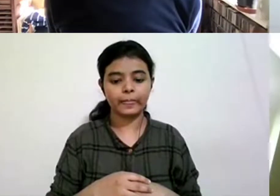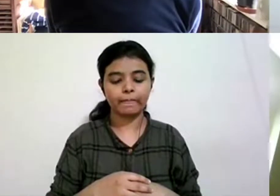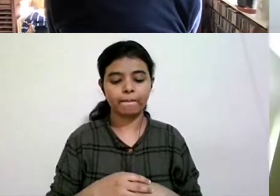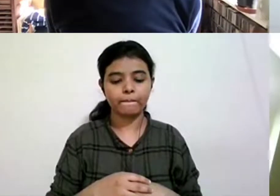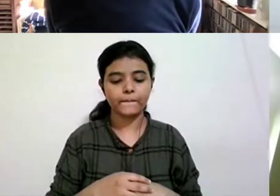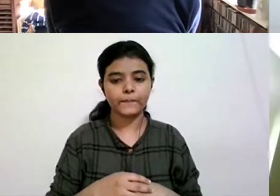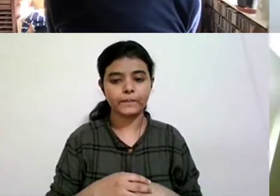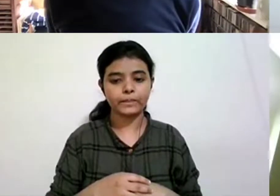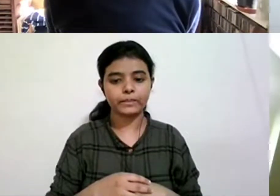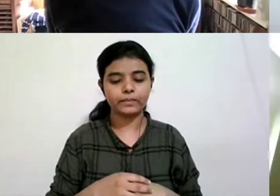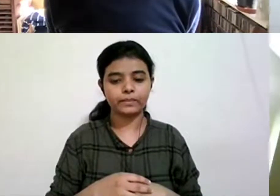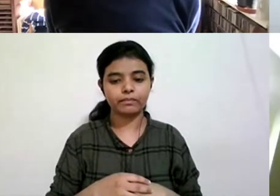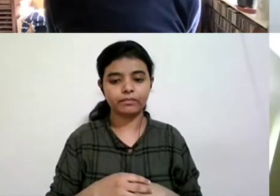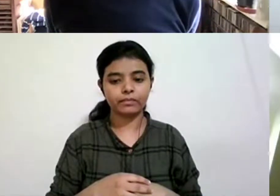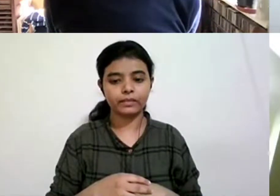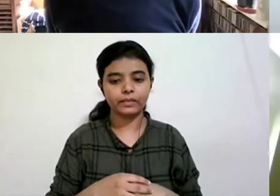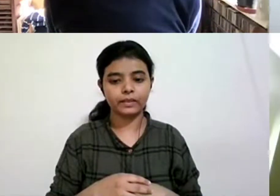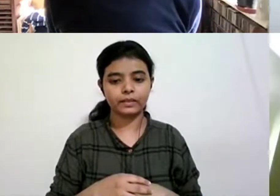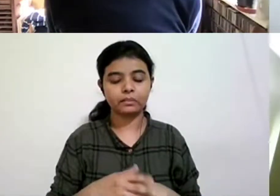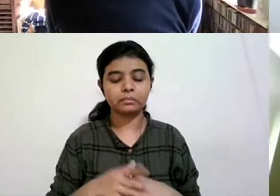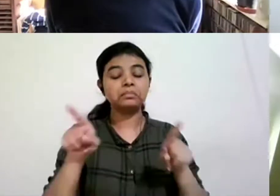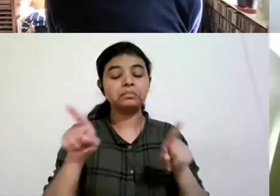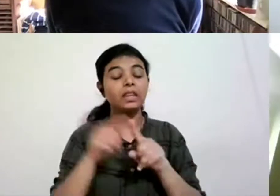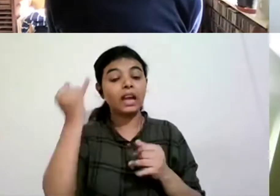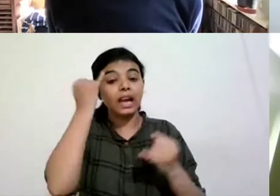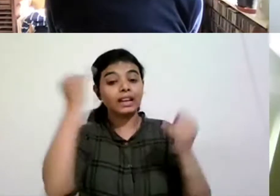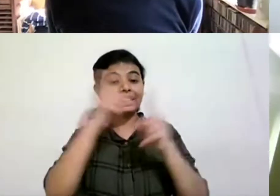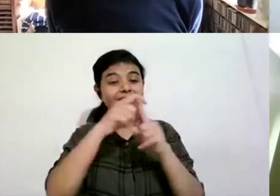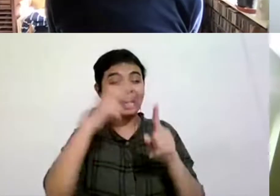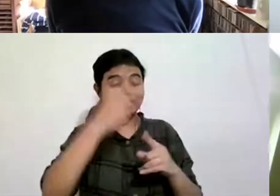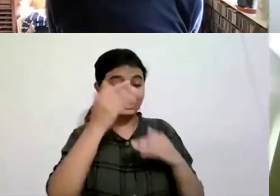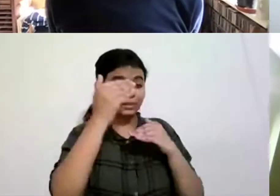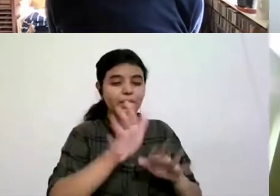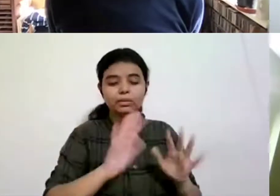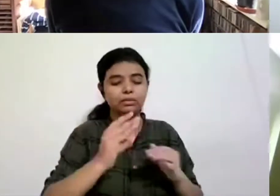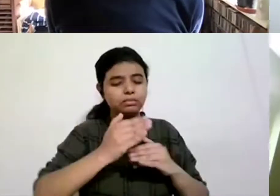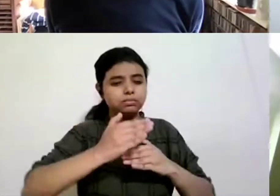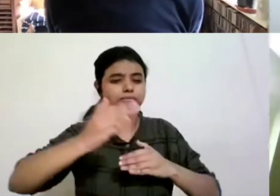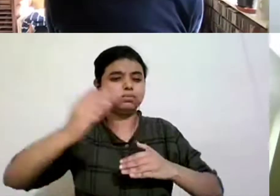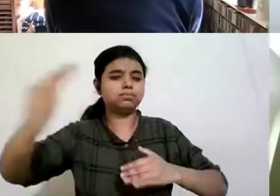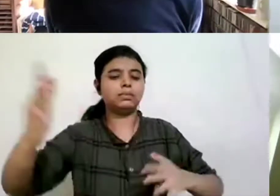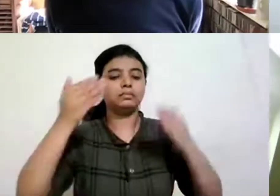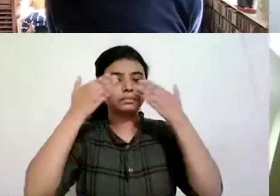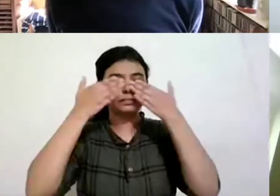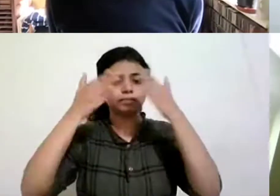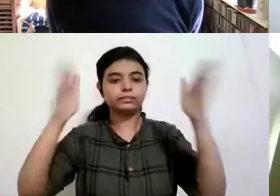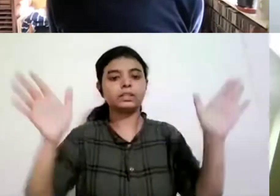wide-ranging can the idea of design be, from